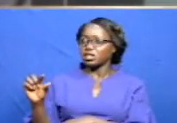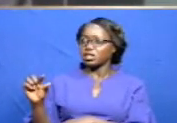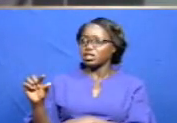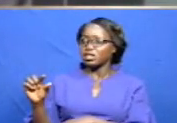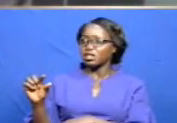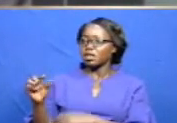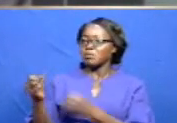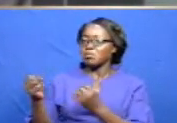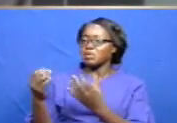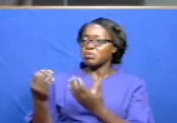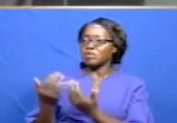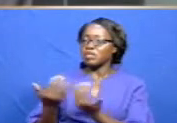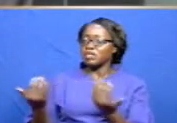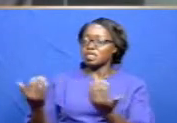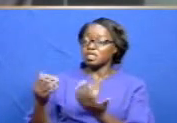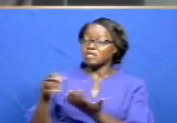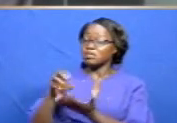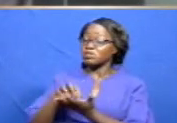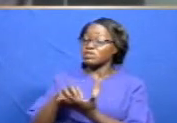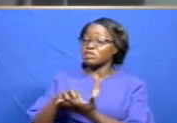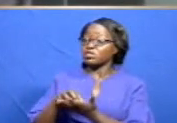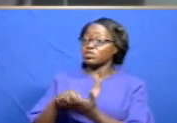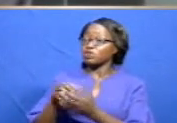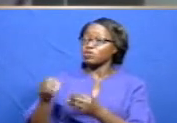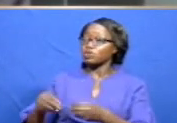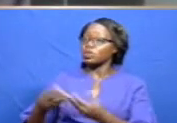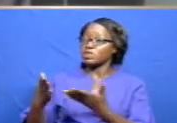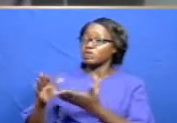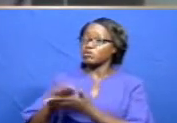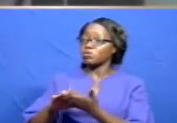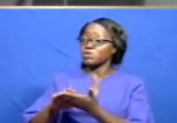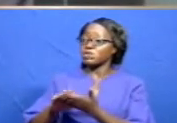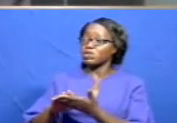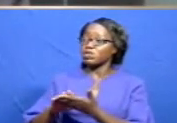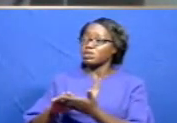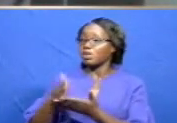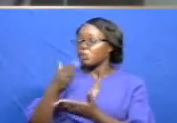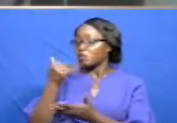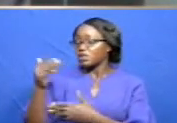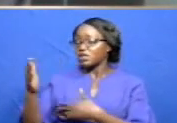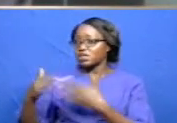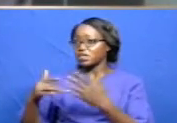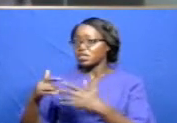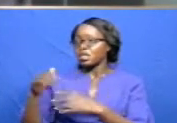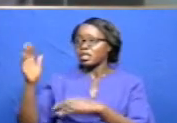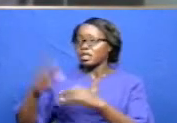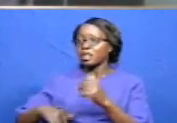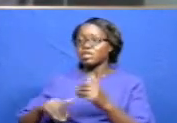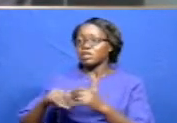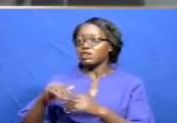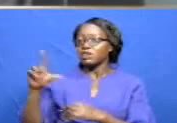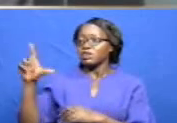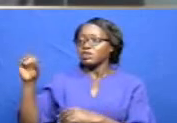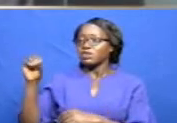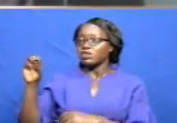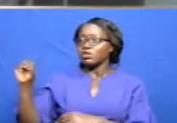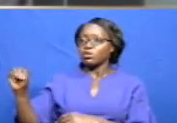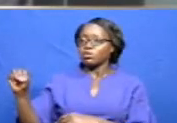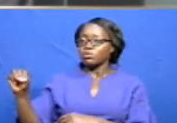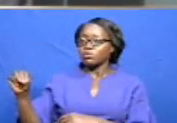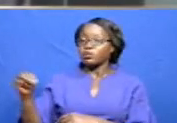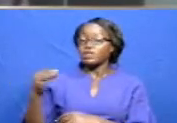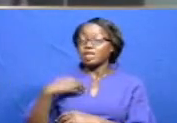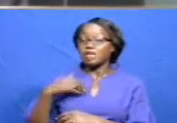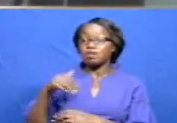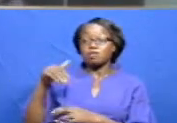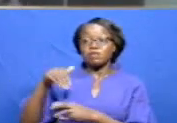are plenty of terrestrial base stations which will give you very strong, you know, much better signal than you get from loon. So really it's about getting people in